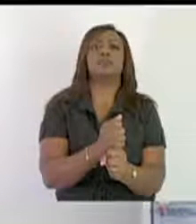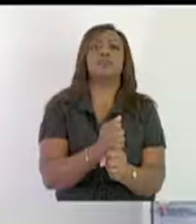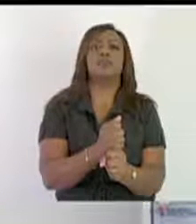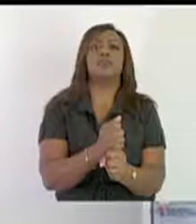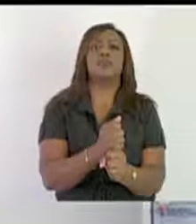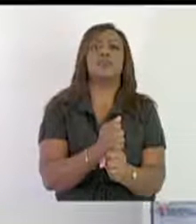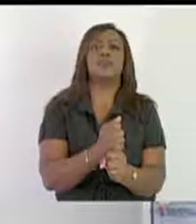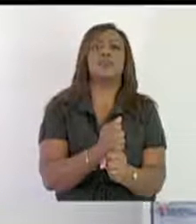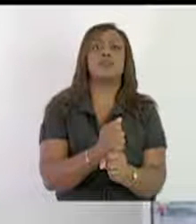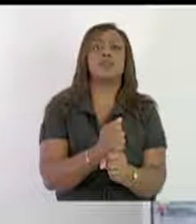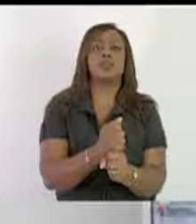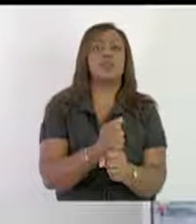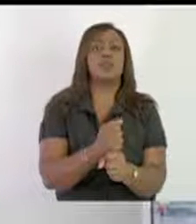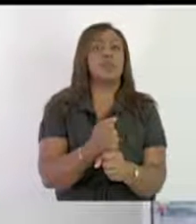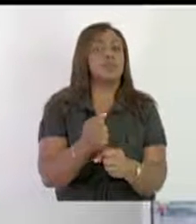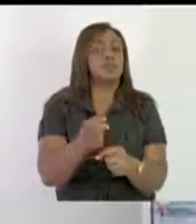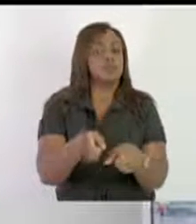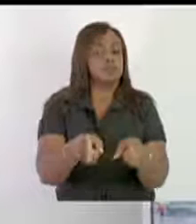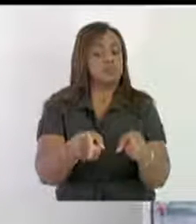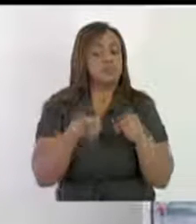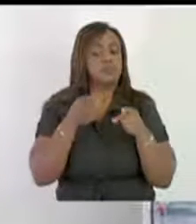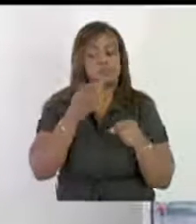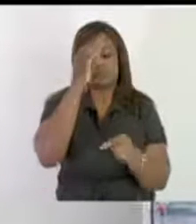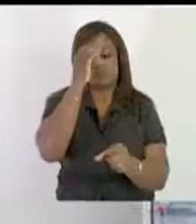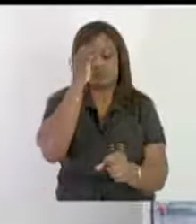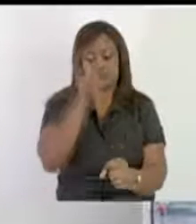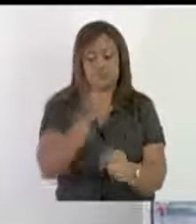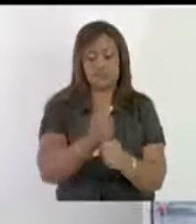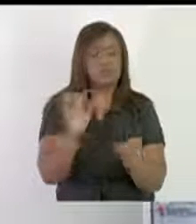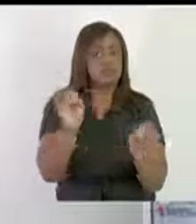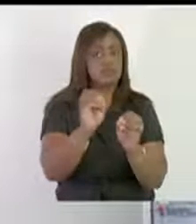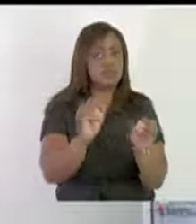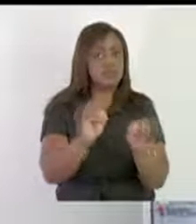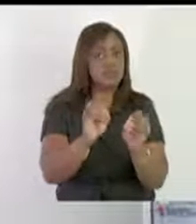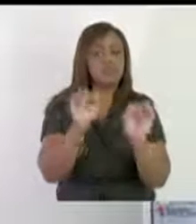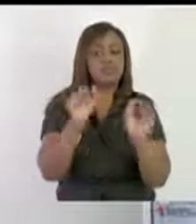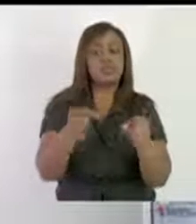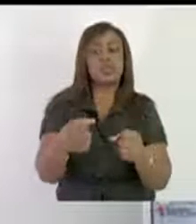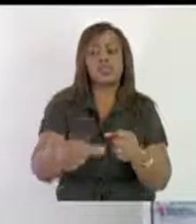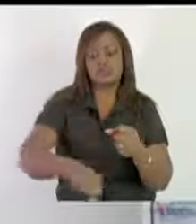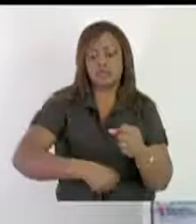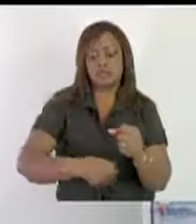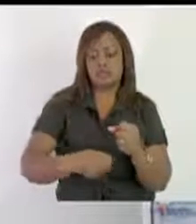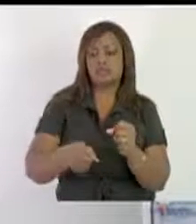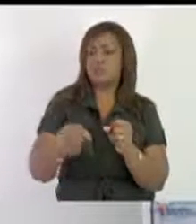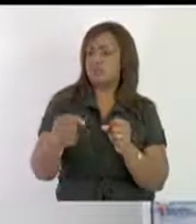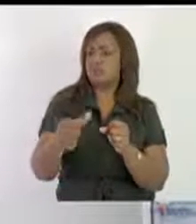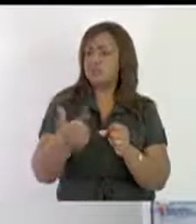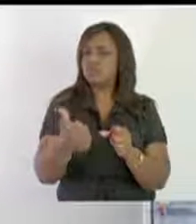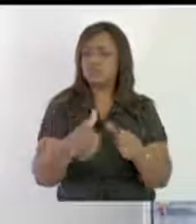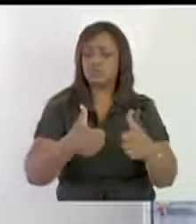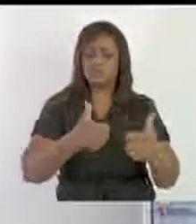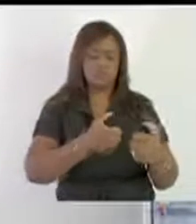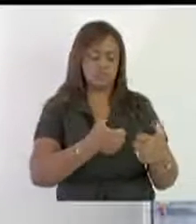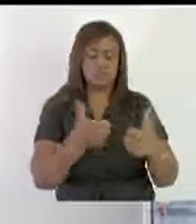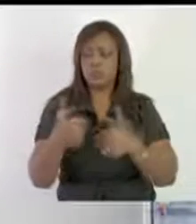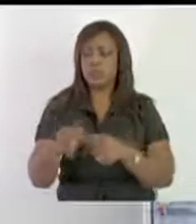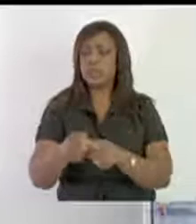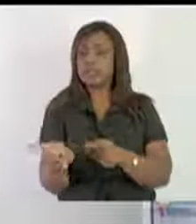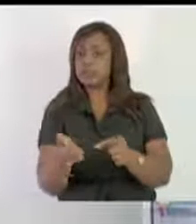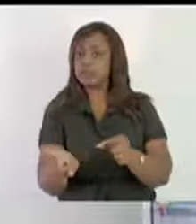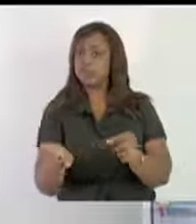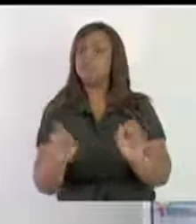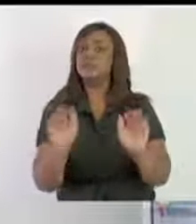partners are not faithful to each other, and then they have sexual intercourse with somebody else, which is, for example, unprotected